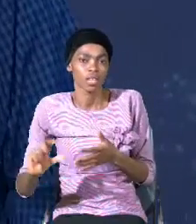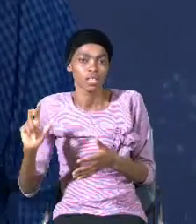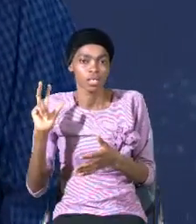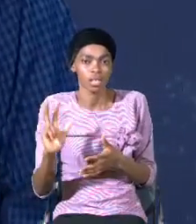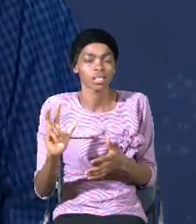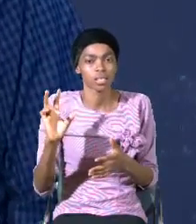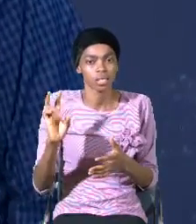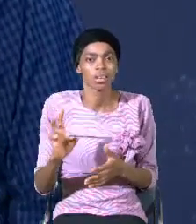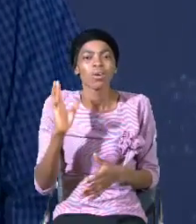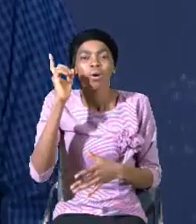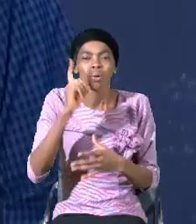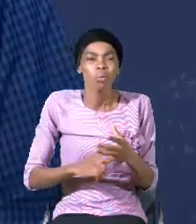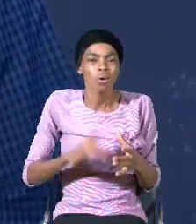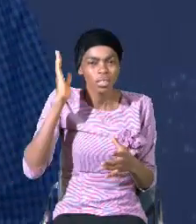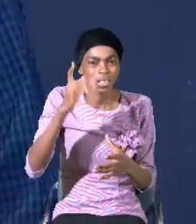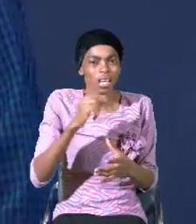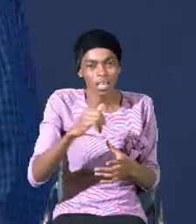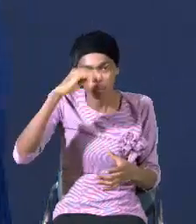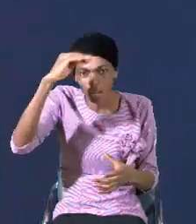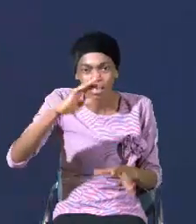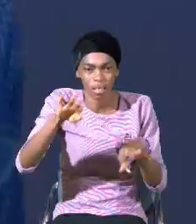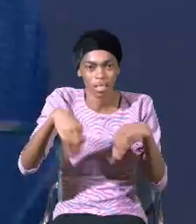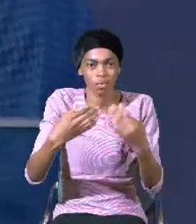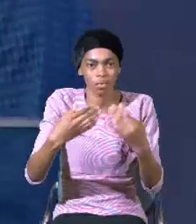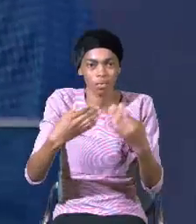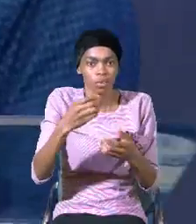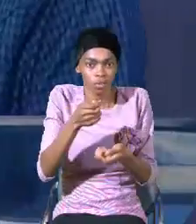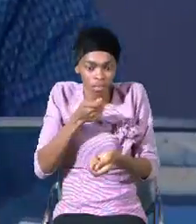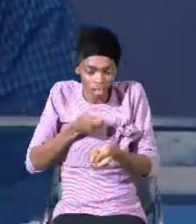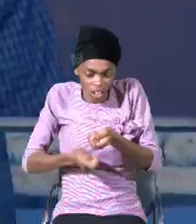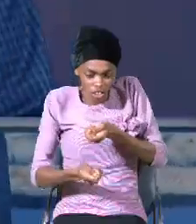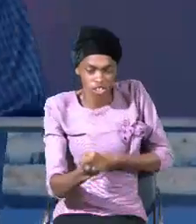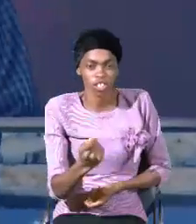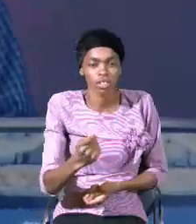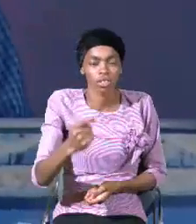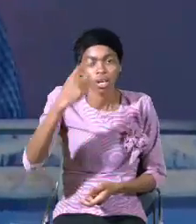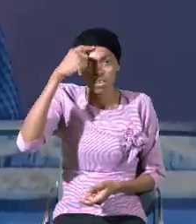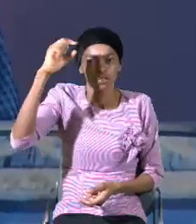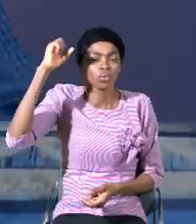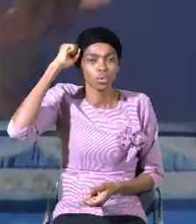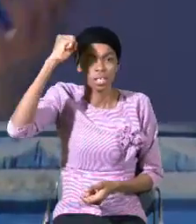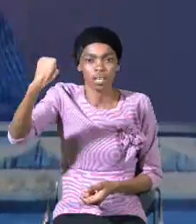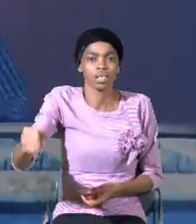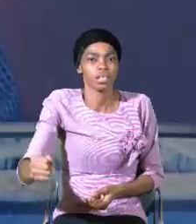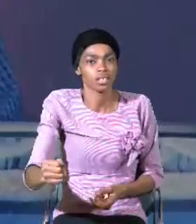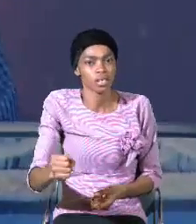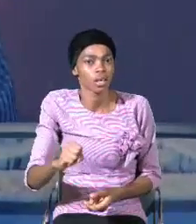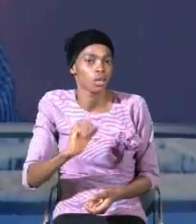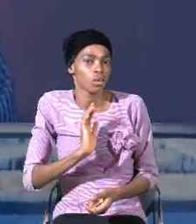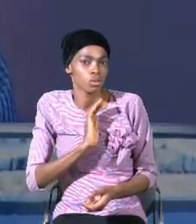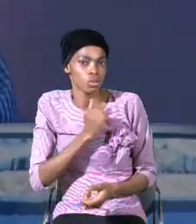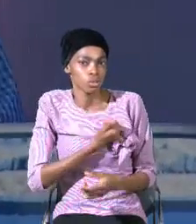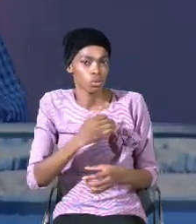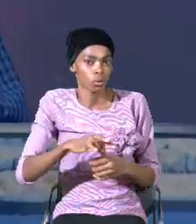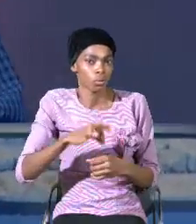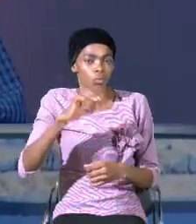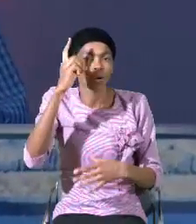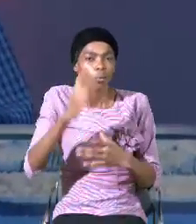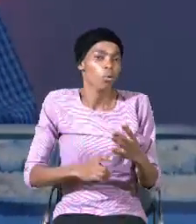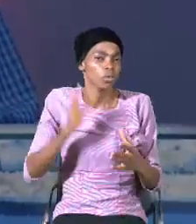what shall a man give in exchange for his soul? What shall a man give